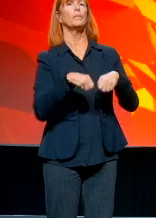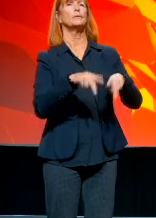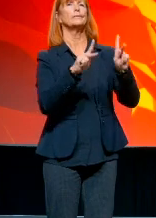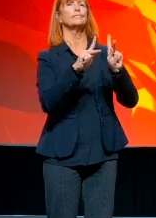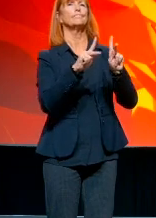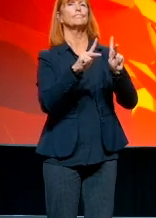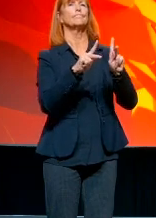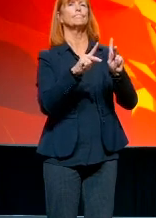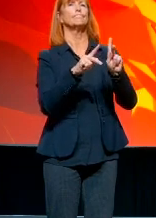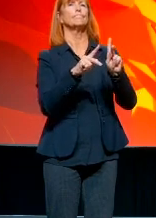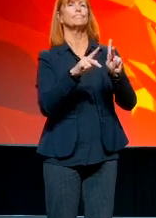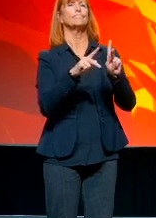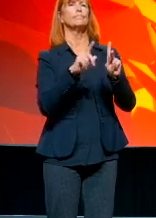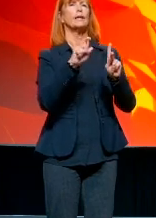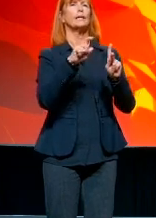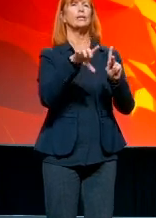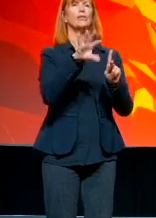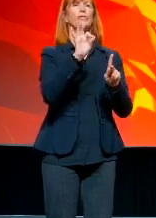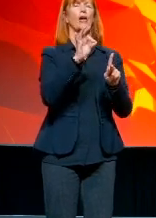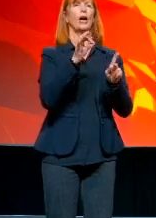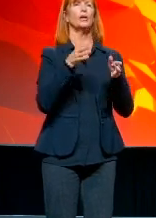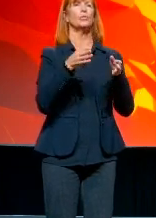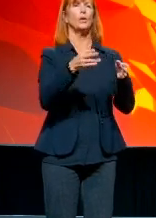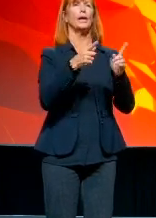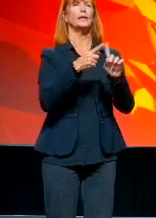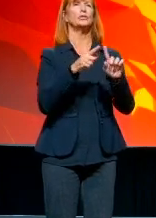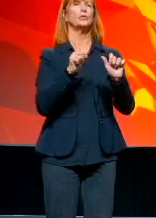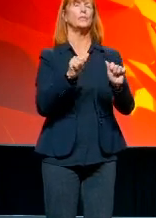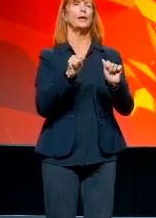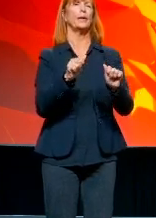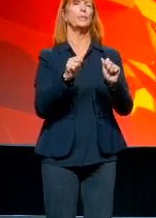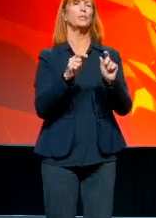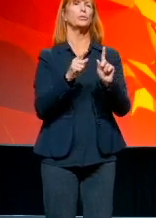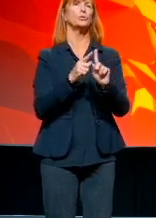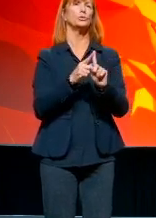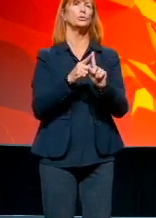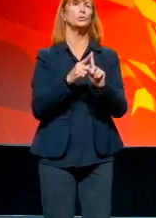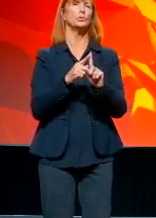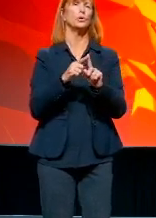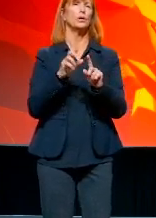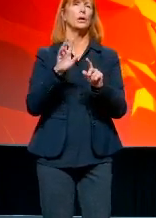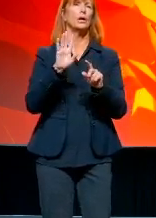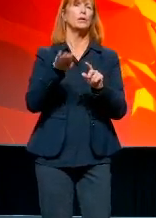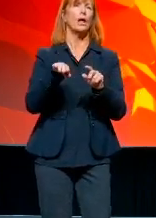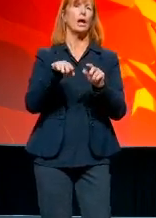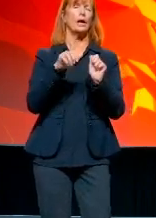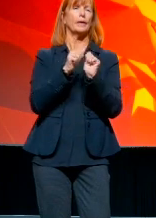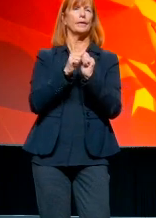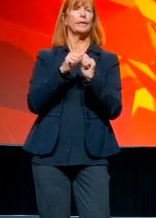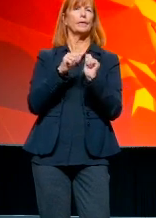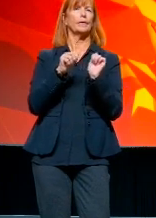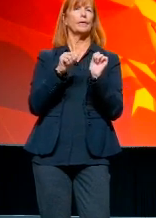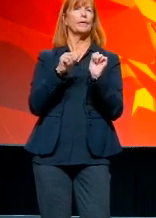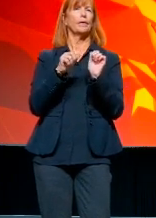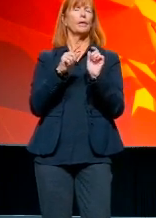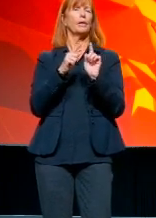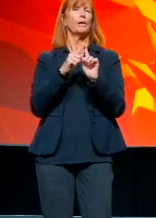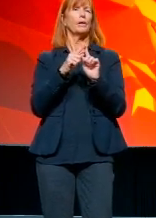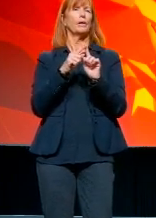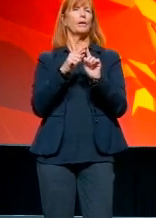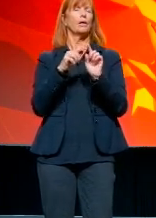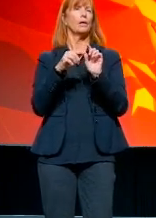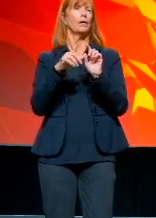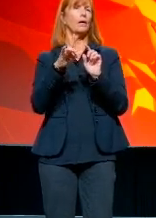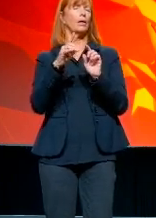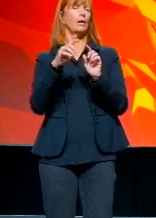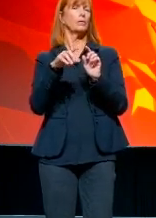find mechanisms within the digital twin to be able to have sensors for the door opening, or do I create models on top of that that analyze the